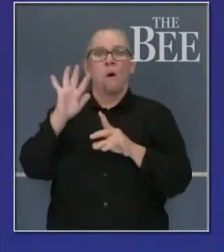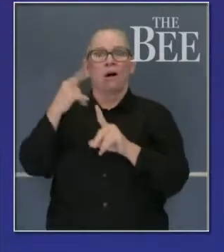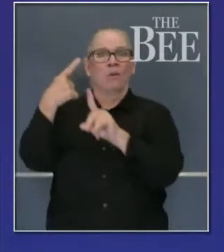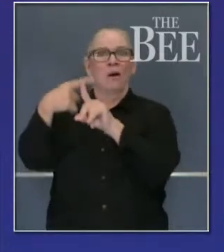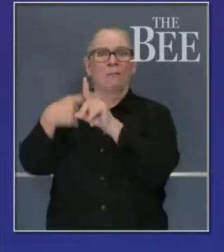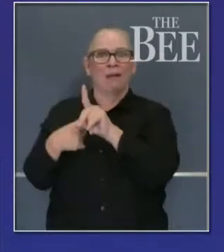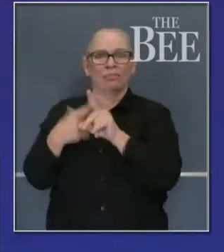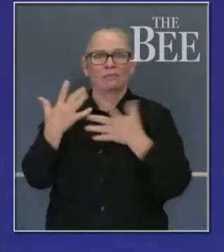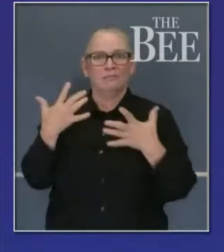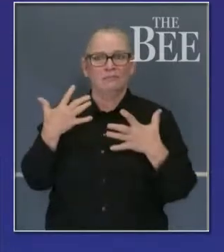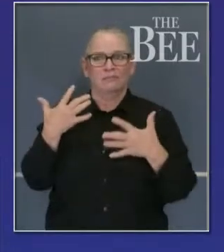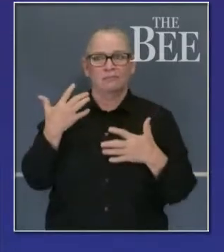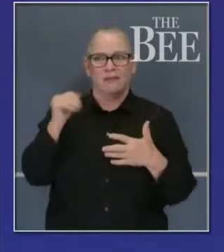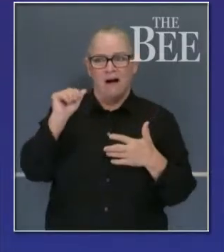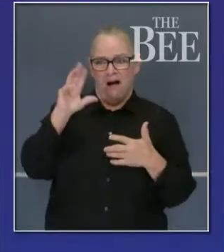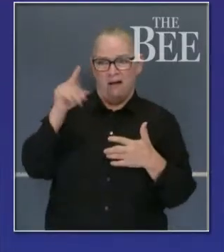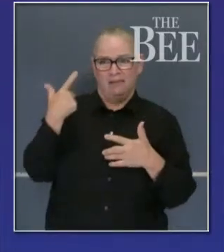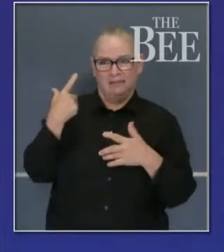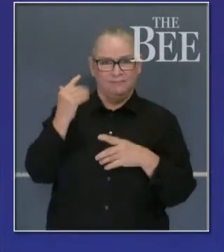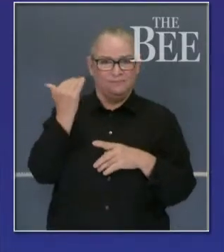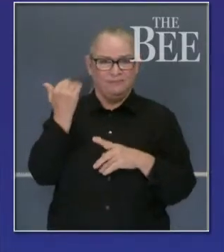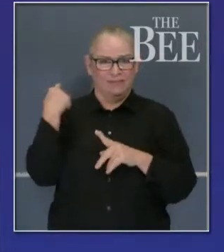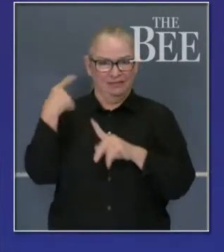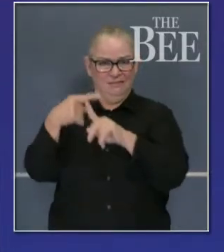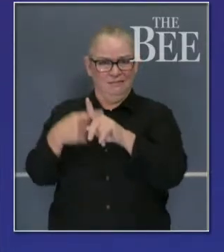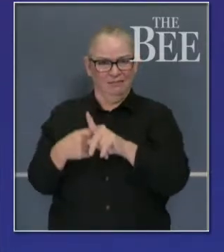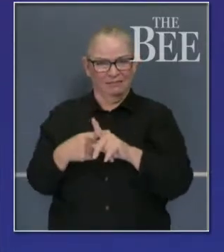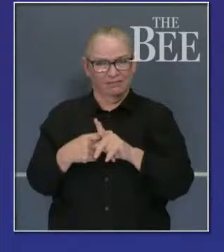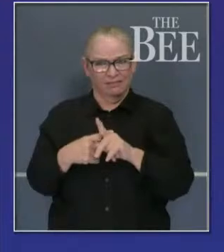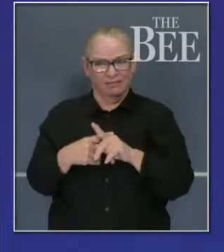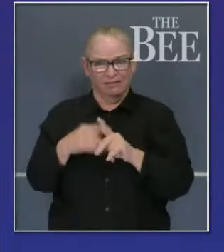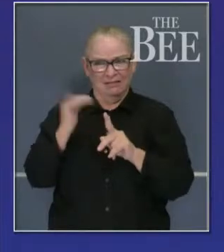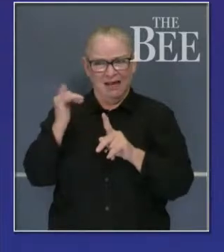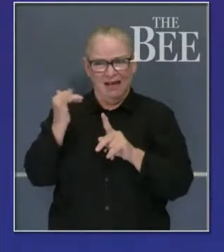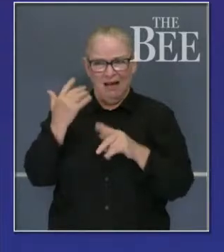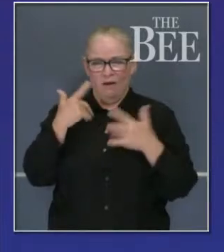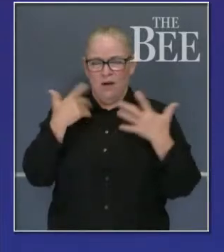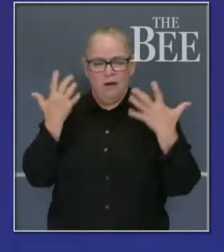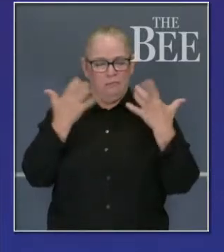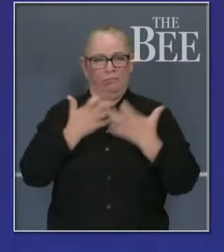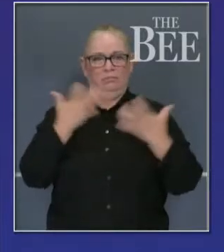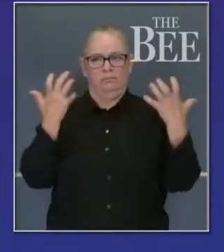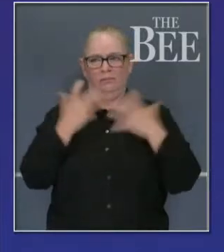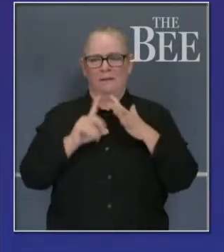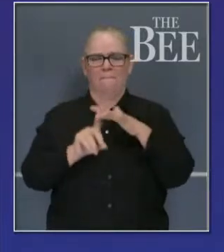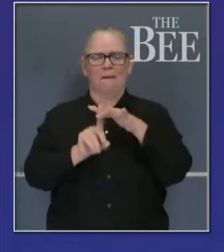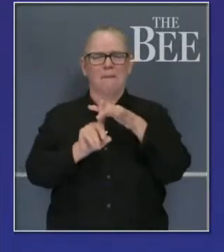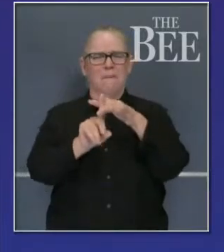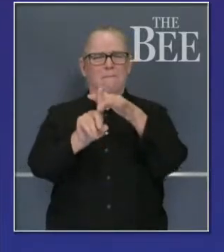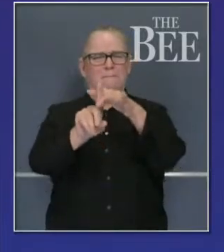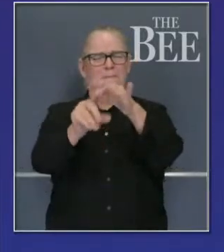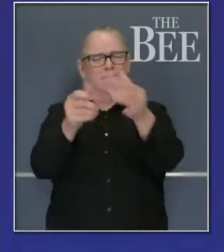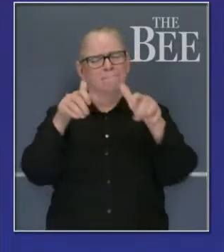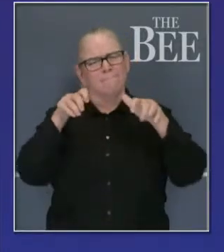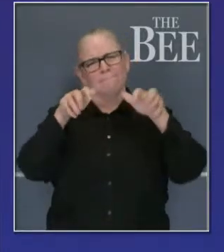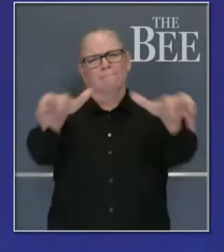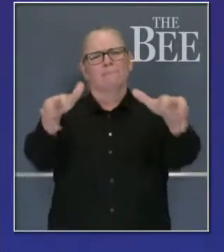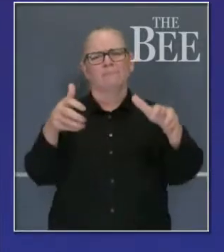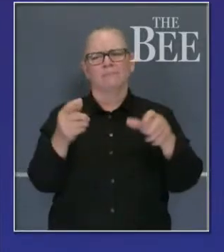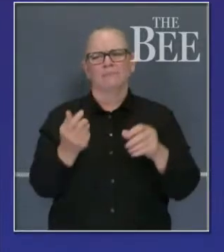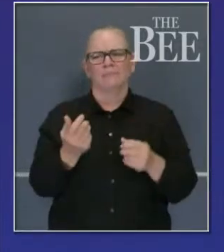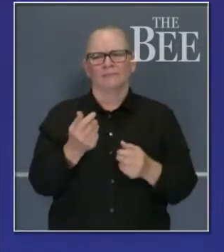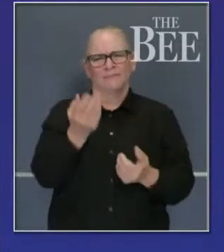we started experiencing the impacts of some, nearly 14,000